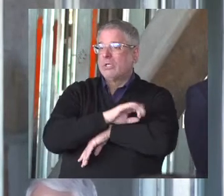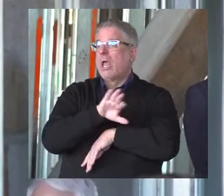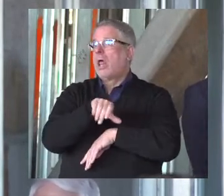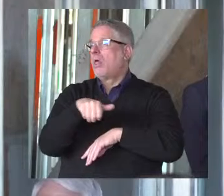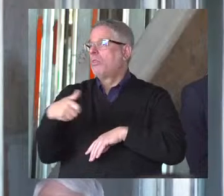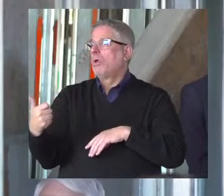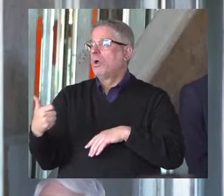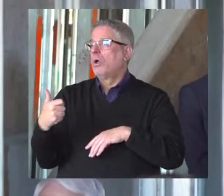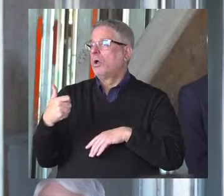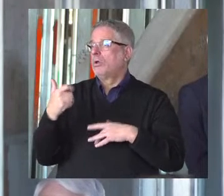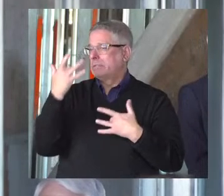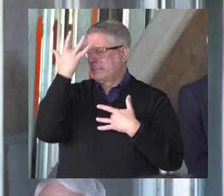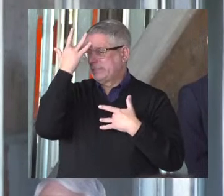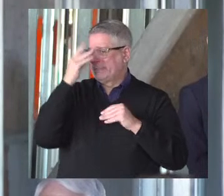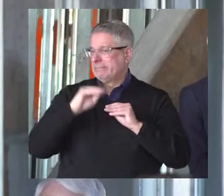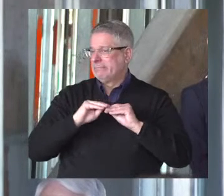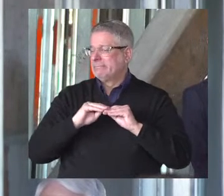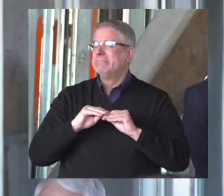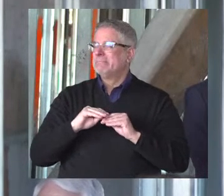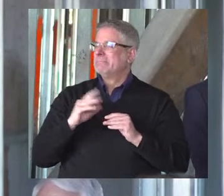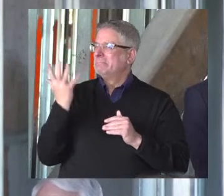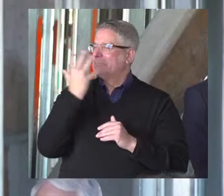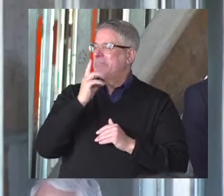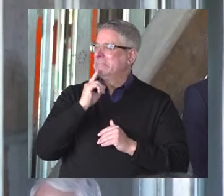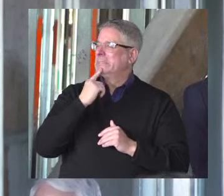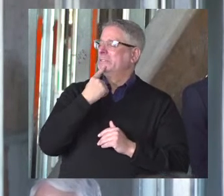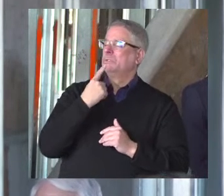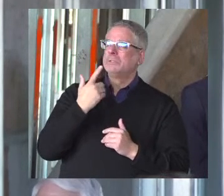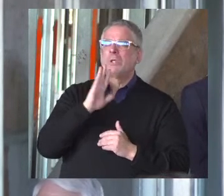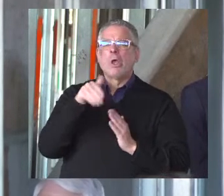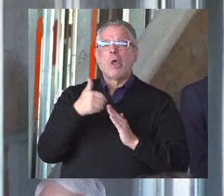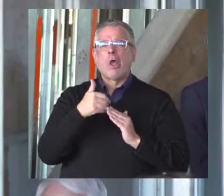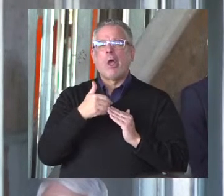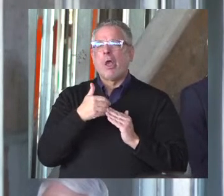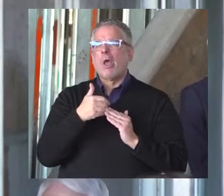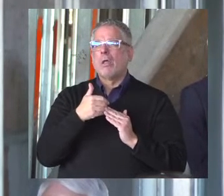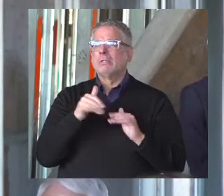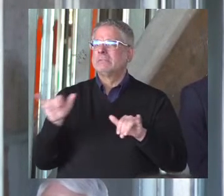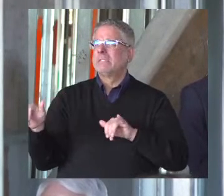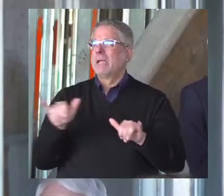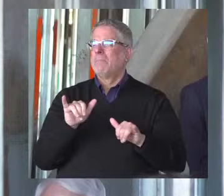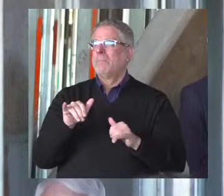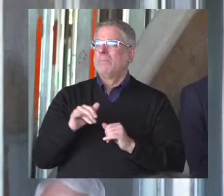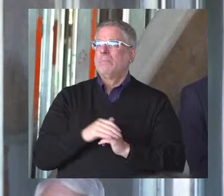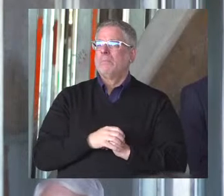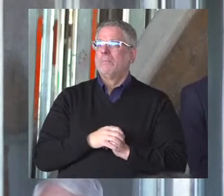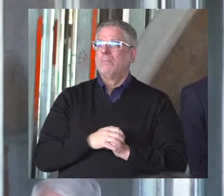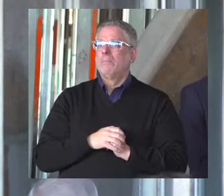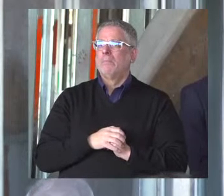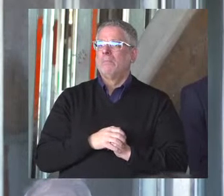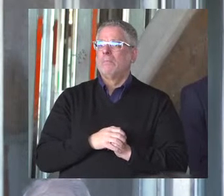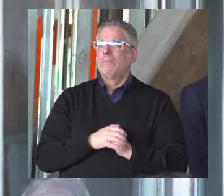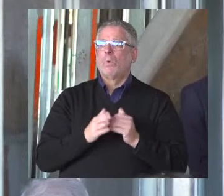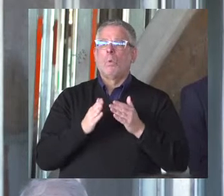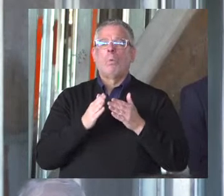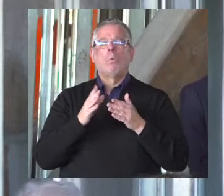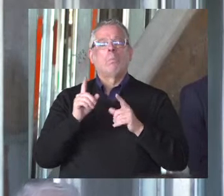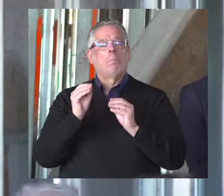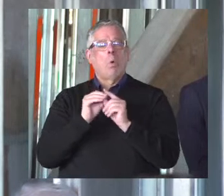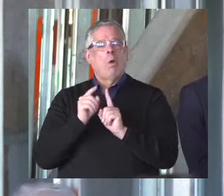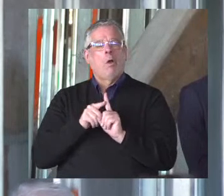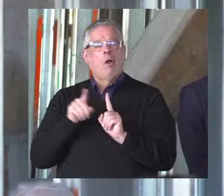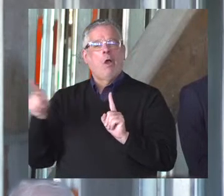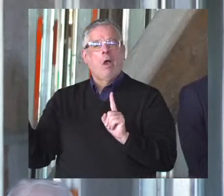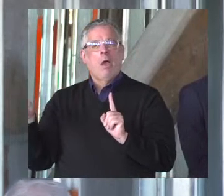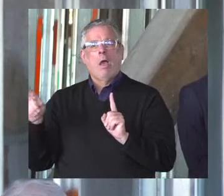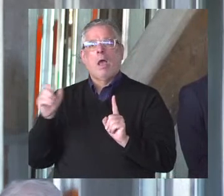other chronic diseases. And so this is all in line in that spirit and that zeitgeist. Okay. A wider off-topic question. I know